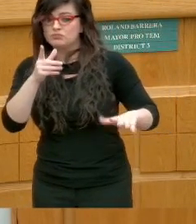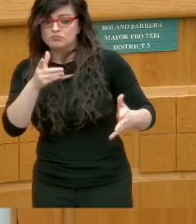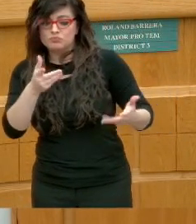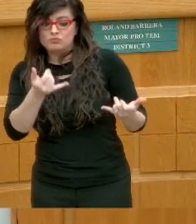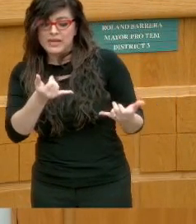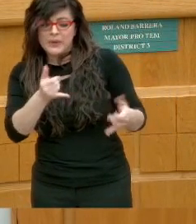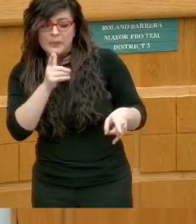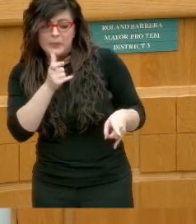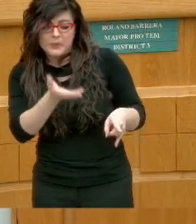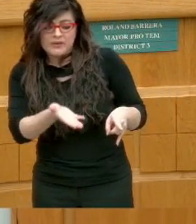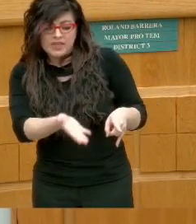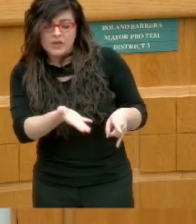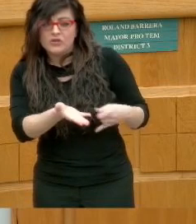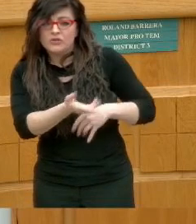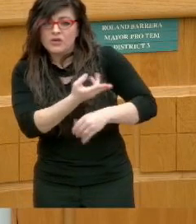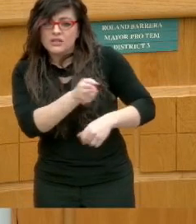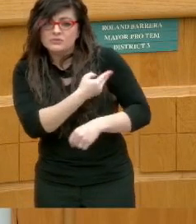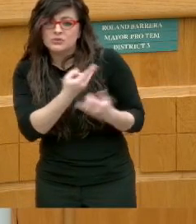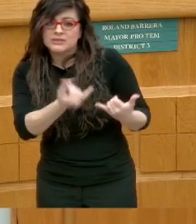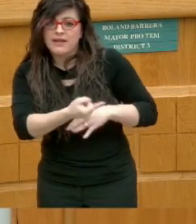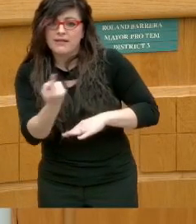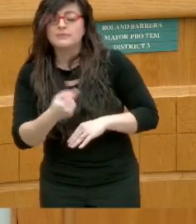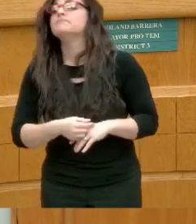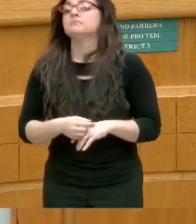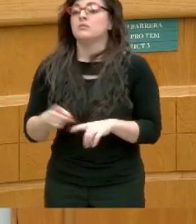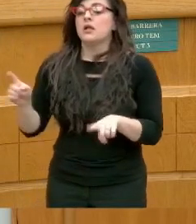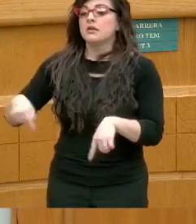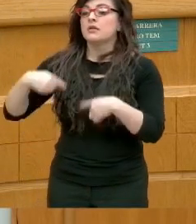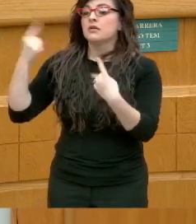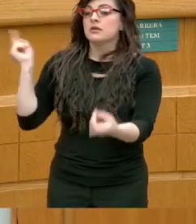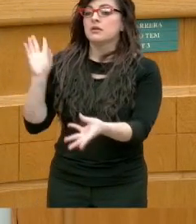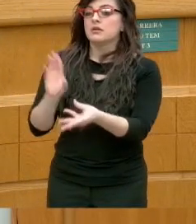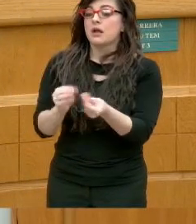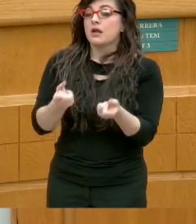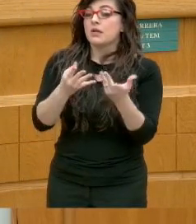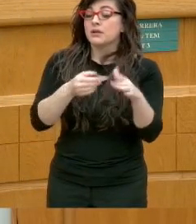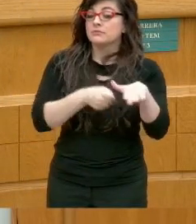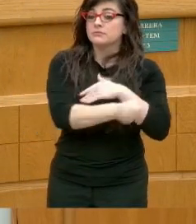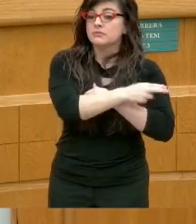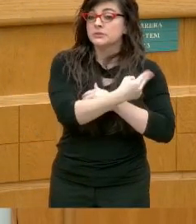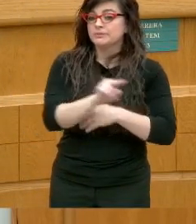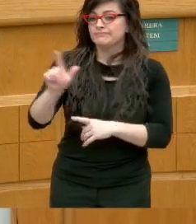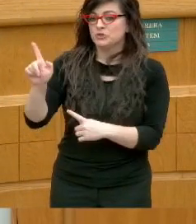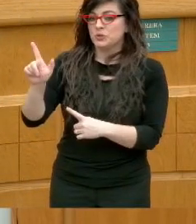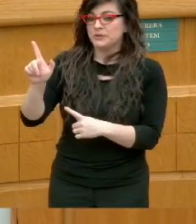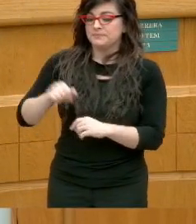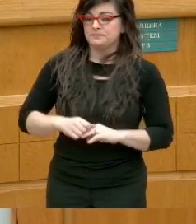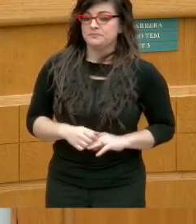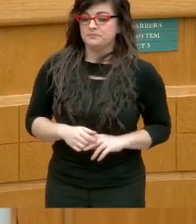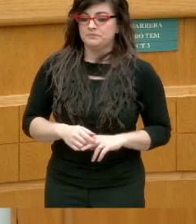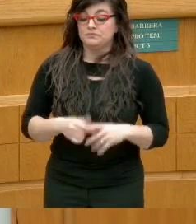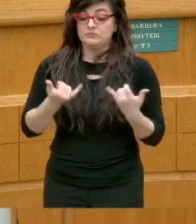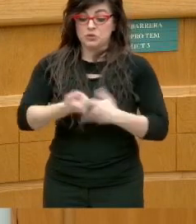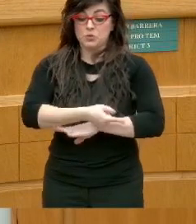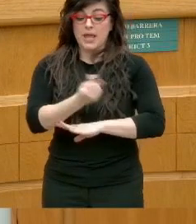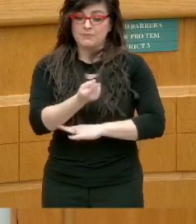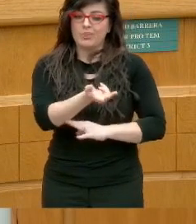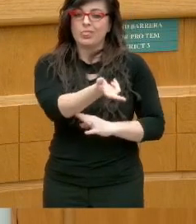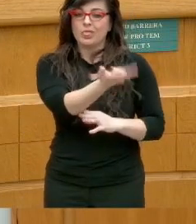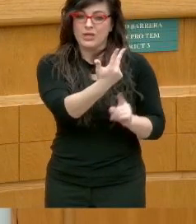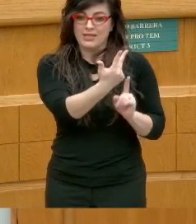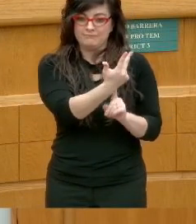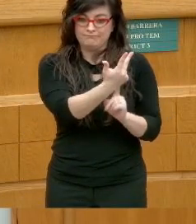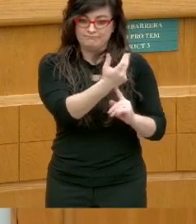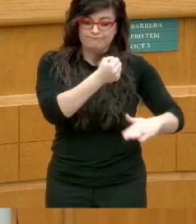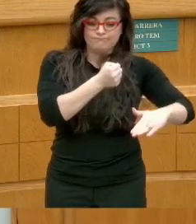since we have been tracking this, we've had a total of 21 persons in the hospital. Today, 3 still remain in the hospital, and that